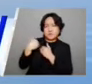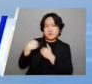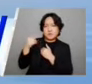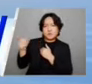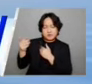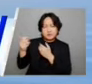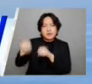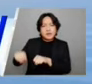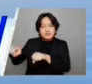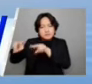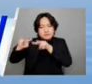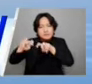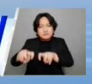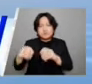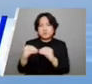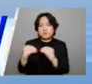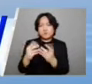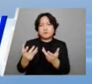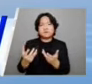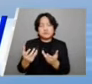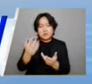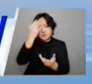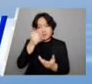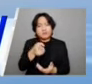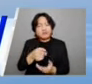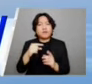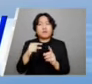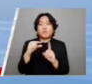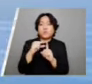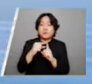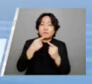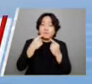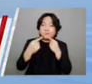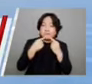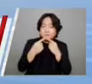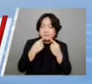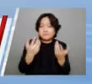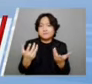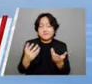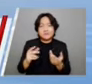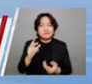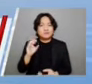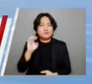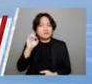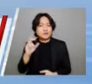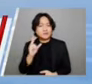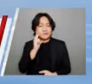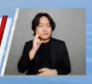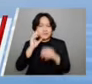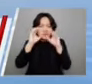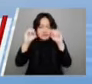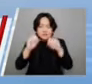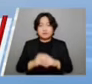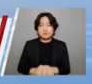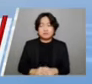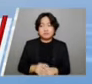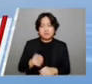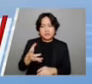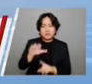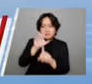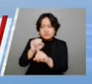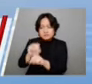mga pahayag niya sa Senado. These cases could include crimes against humanity as penalized under Republic Act